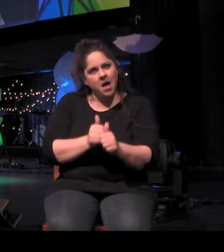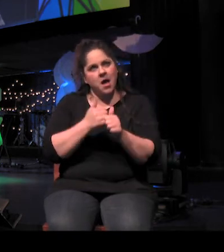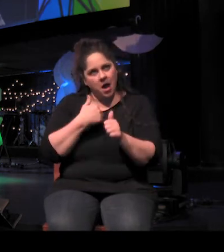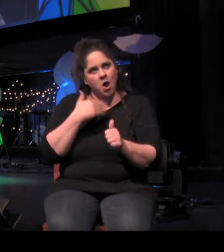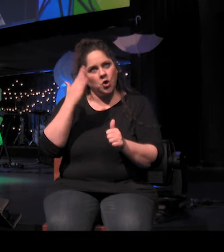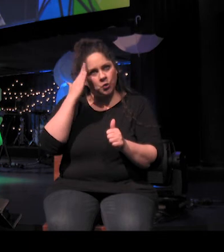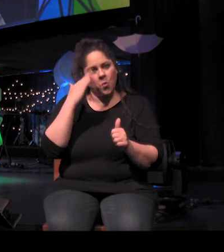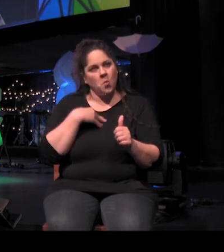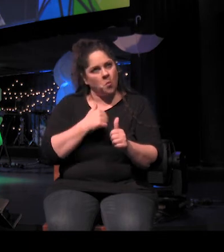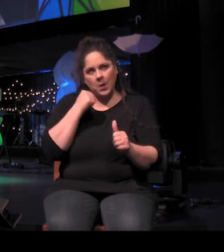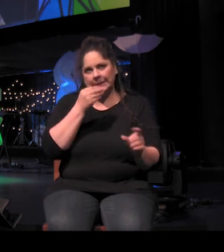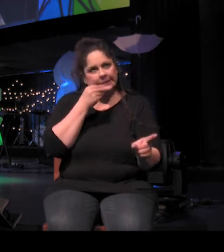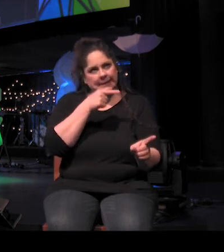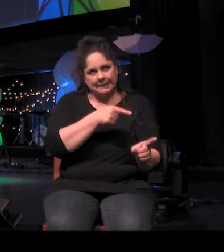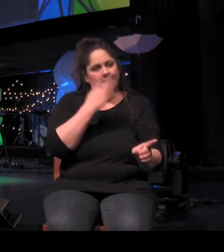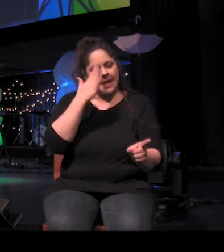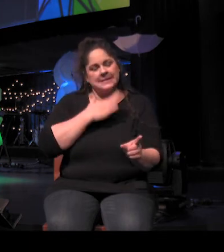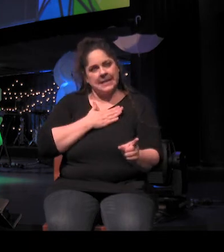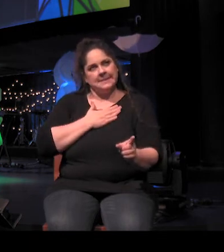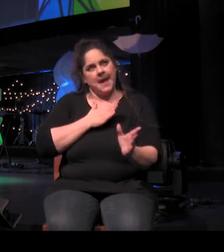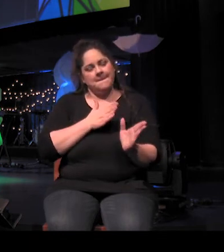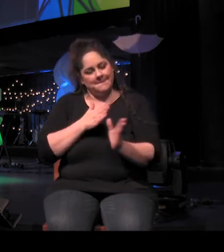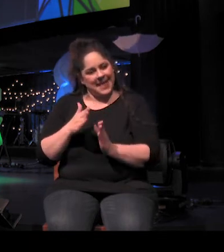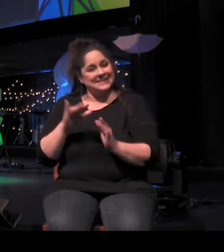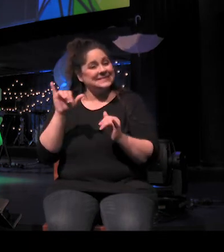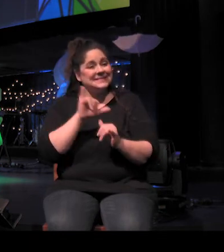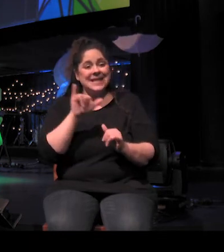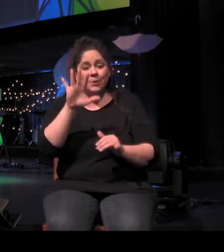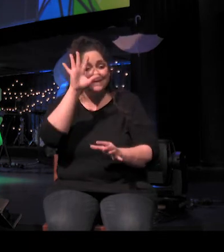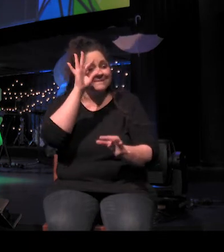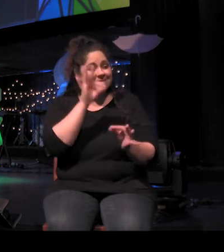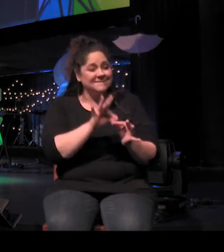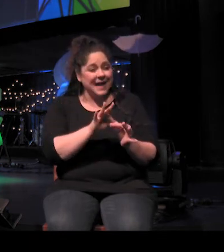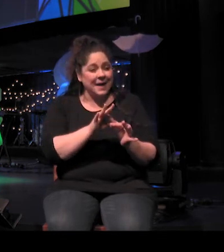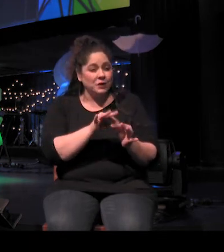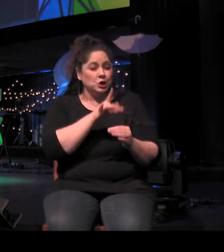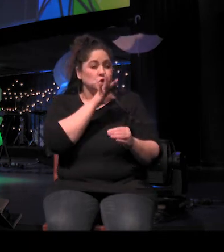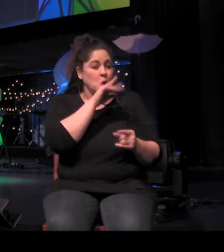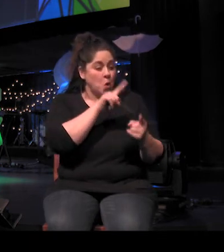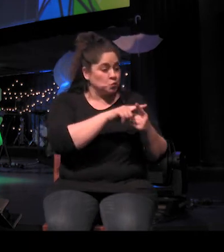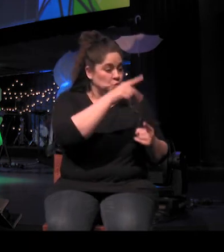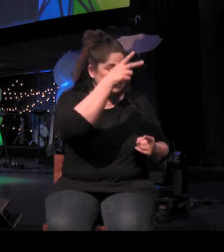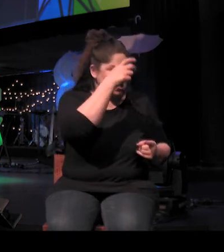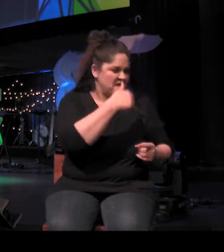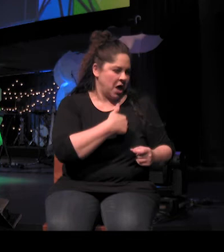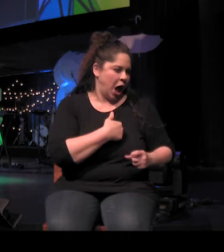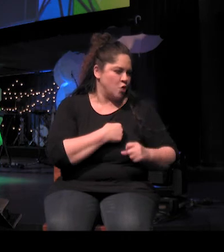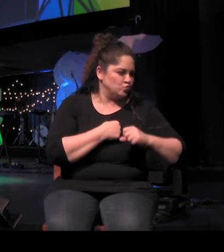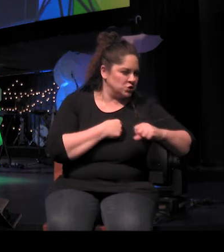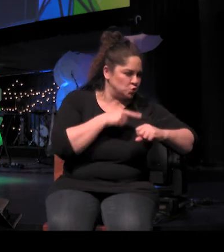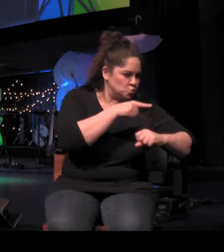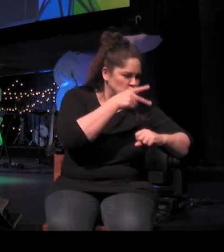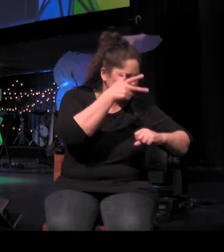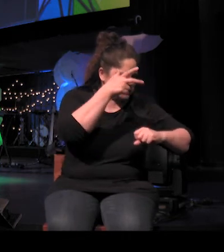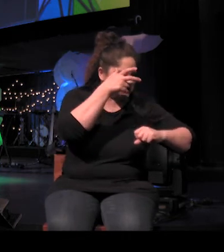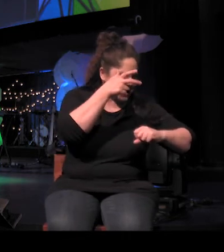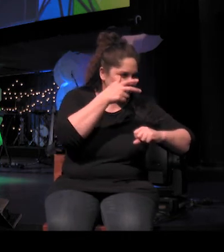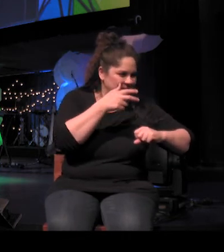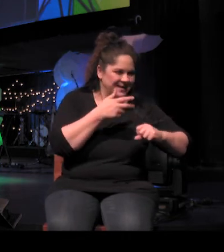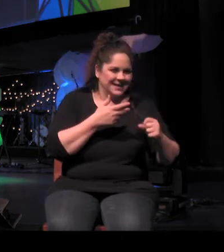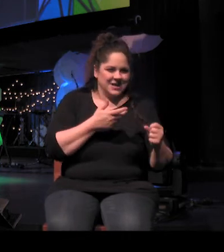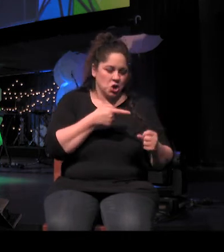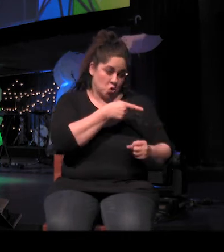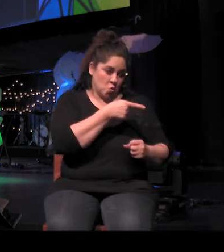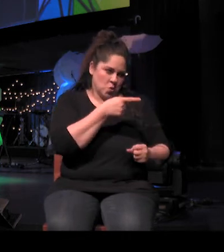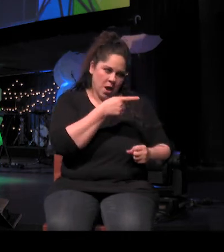plan. It's the same way in our faith. We don't have to talk to the devil and say, I resist you, I resist you. I know you sound like a lion,